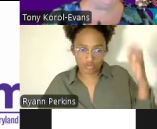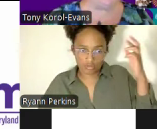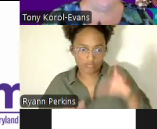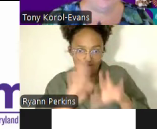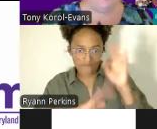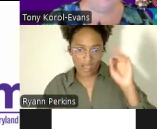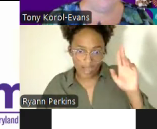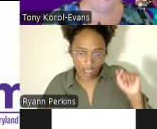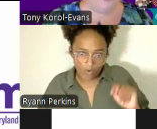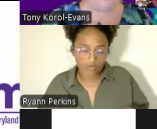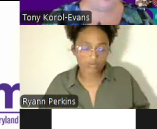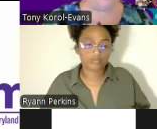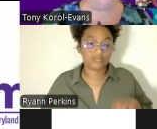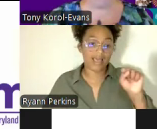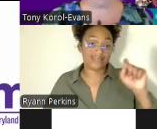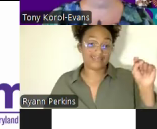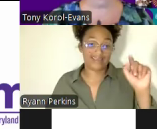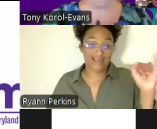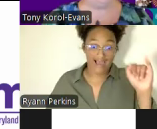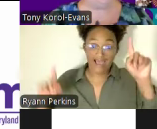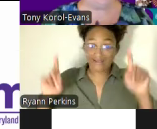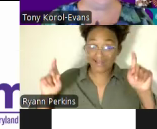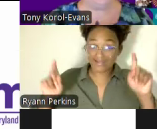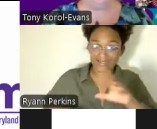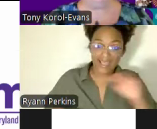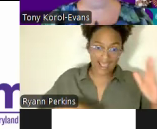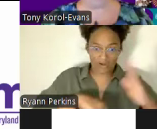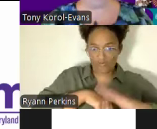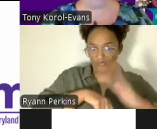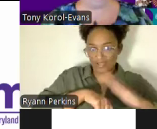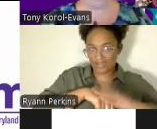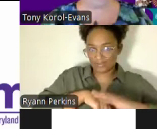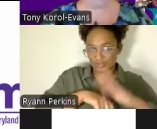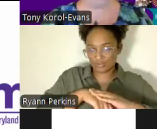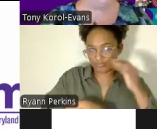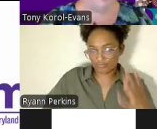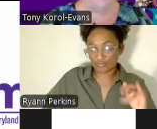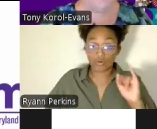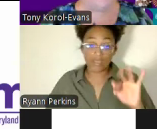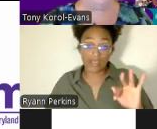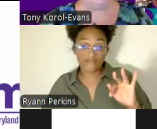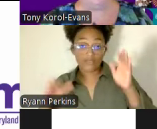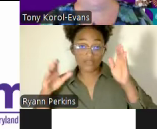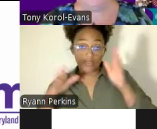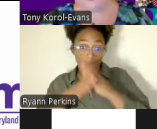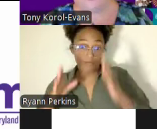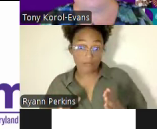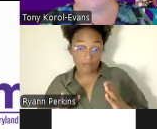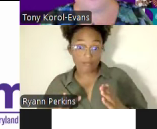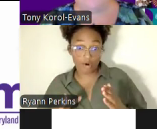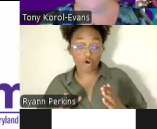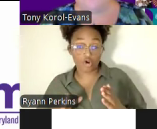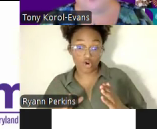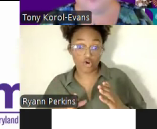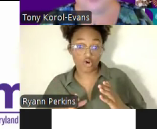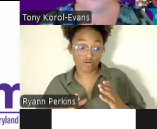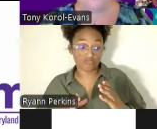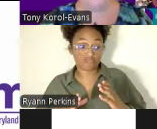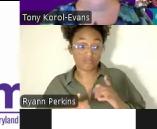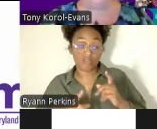STI testing and notification. So if the partner is, say is stealthing and takes off the condom without